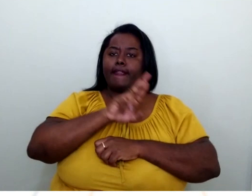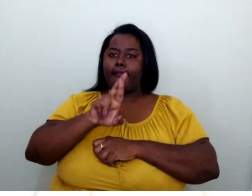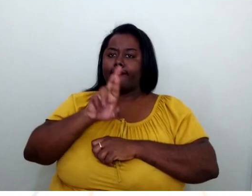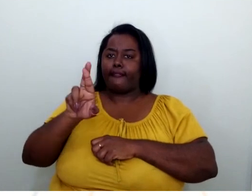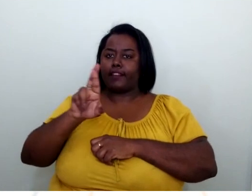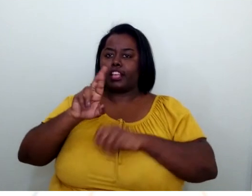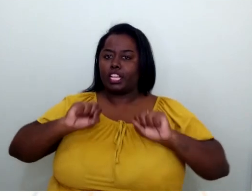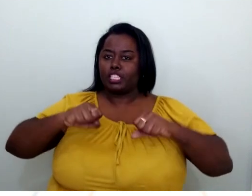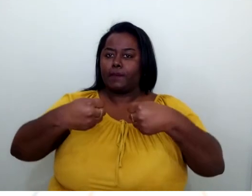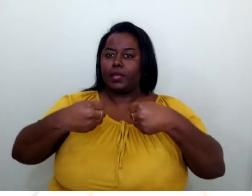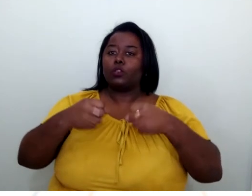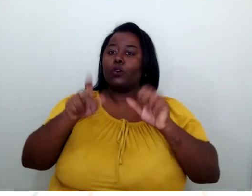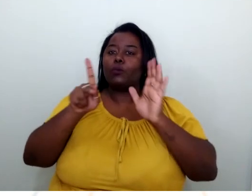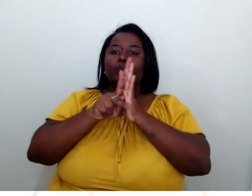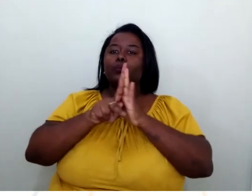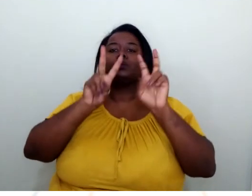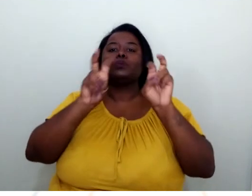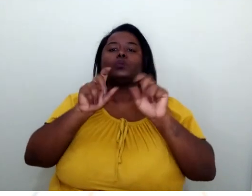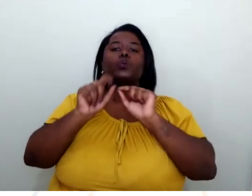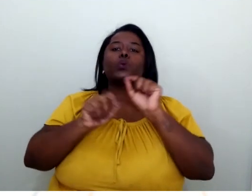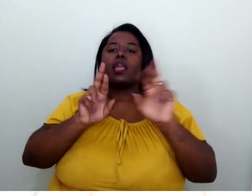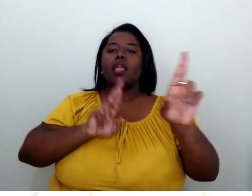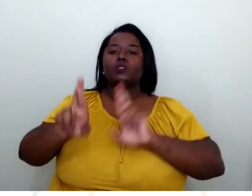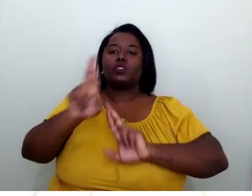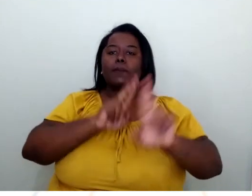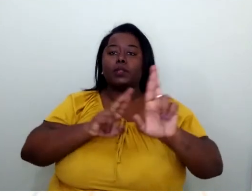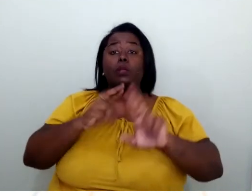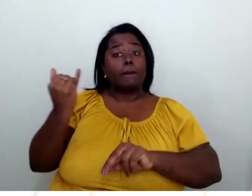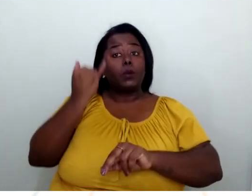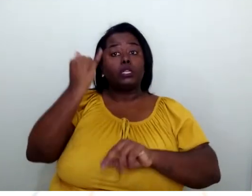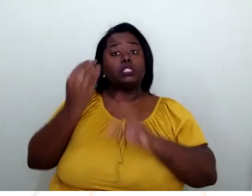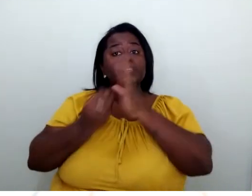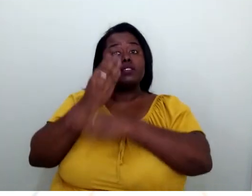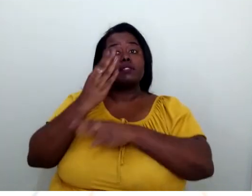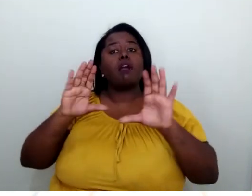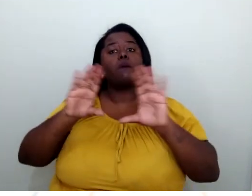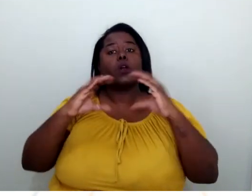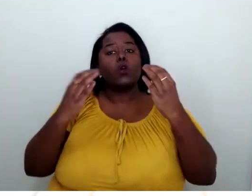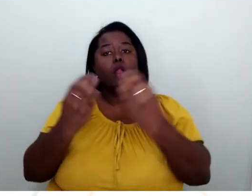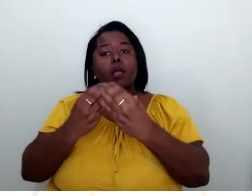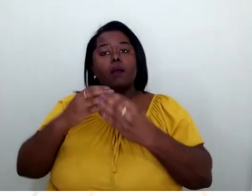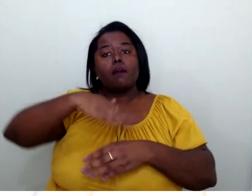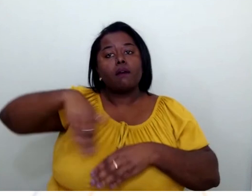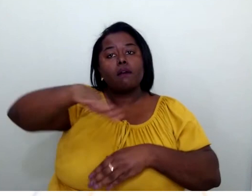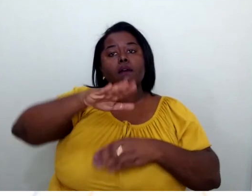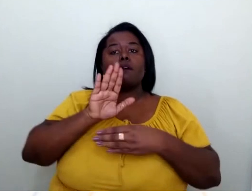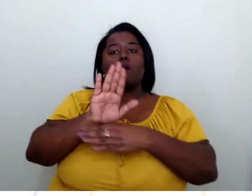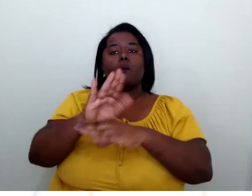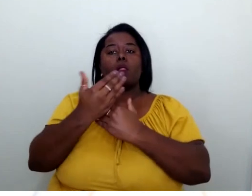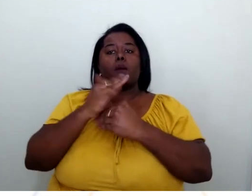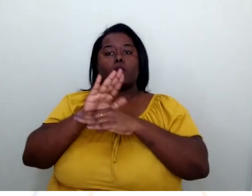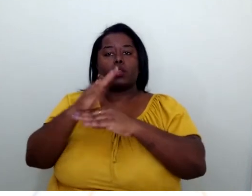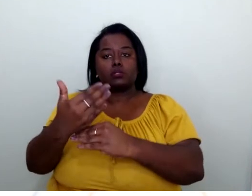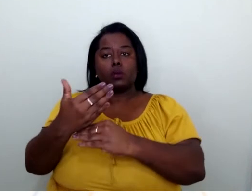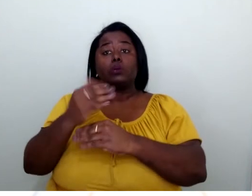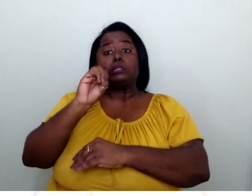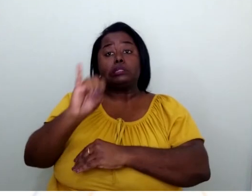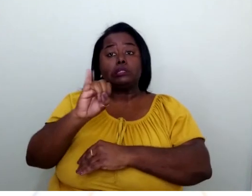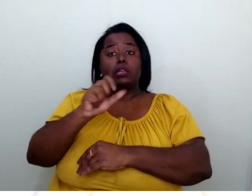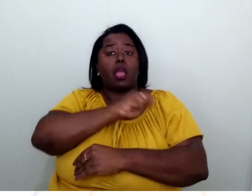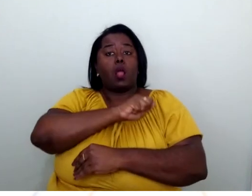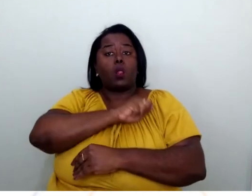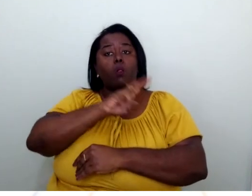of guidelines. Last but not least, again in a blog, it's really easy to get students into pairs